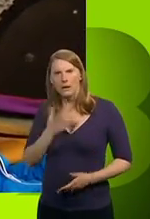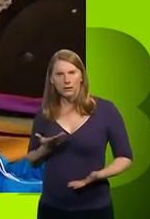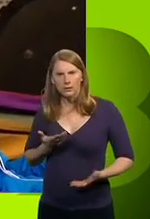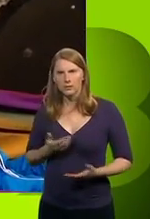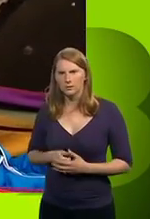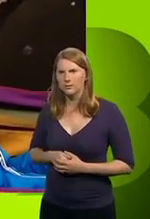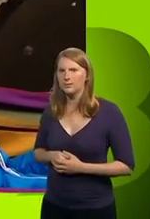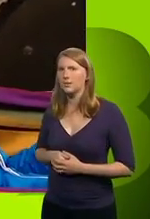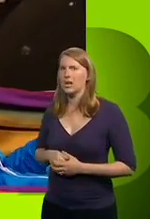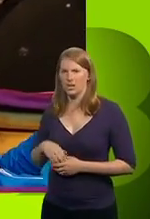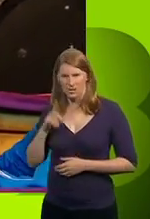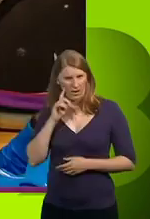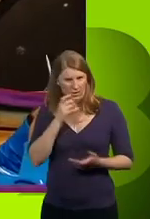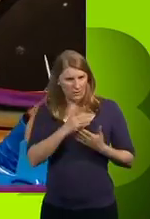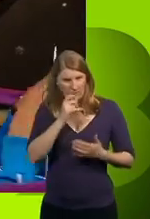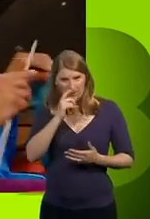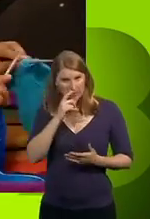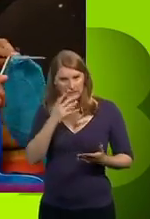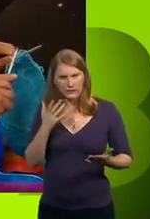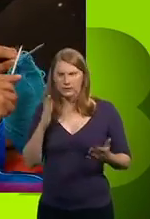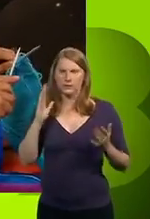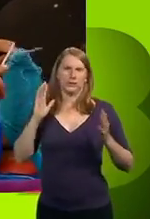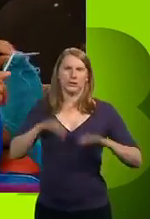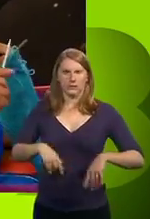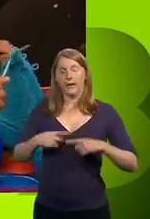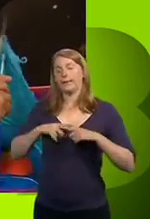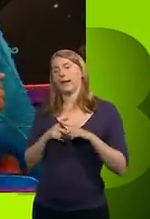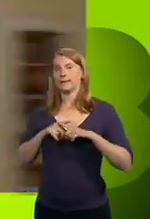Man, girls are so fussy about that stuff.